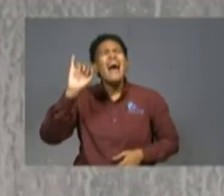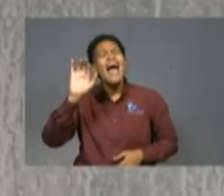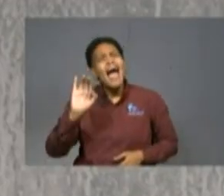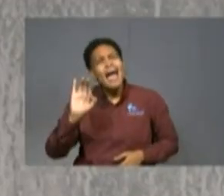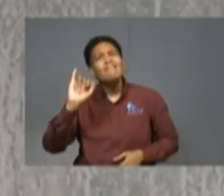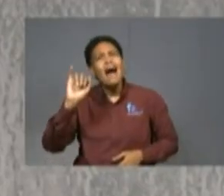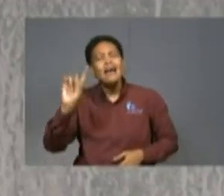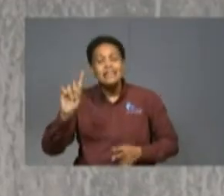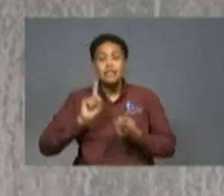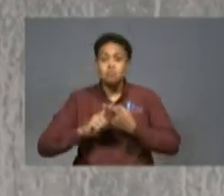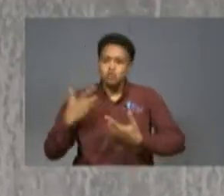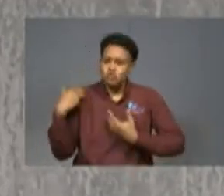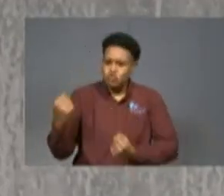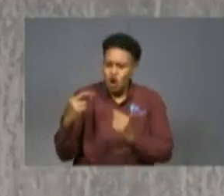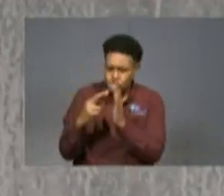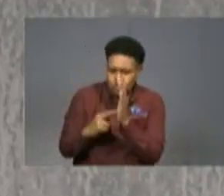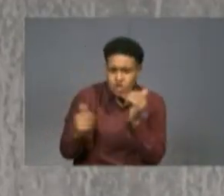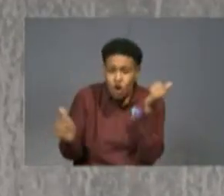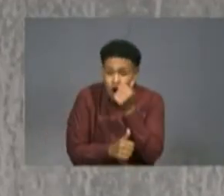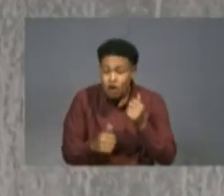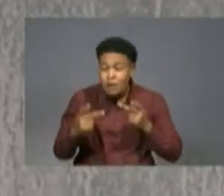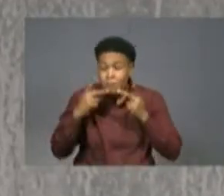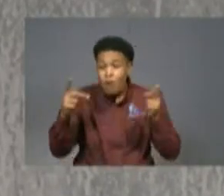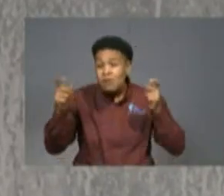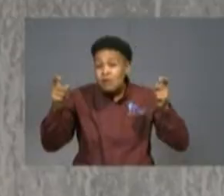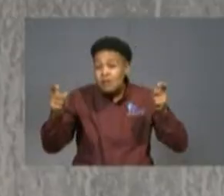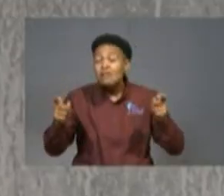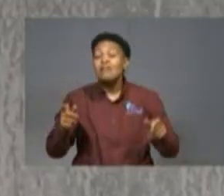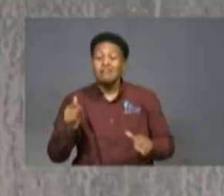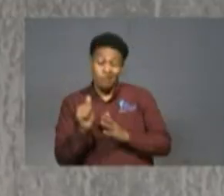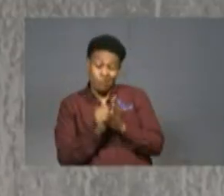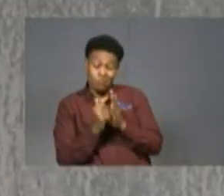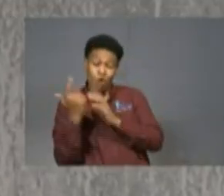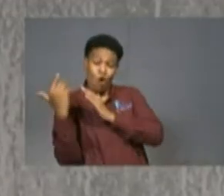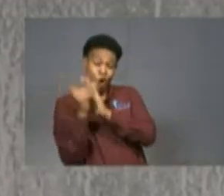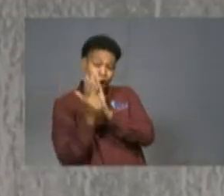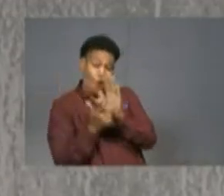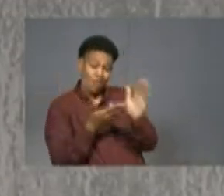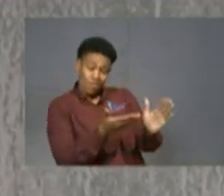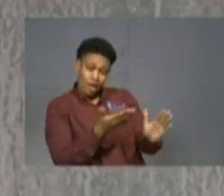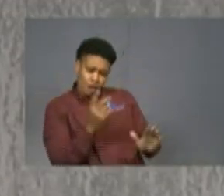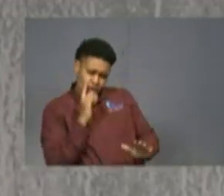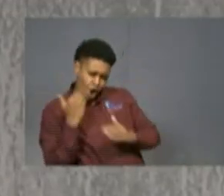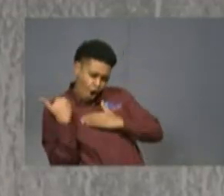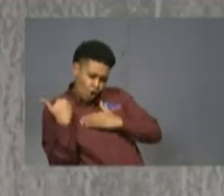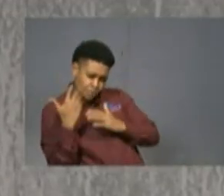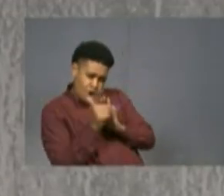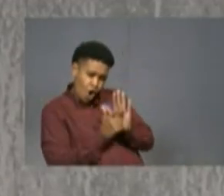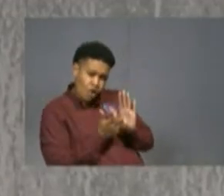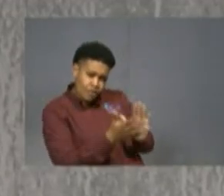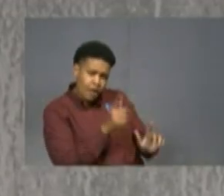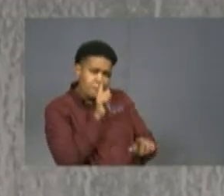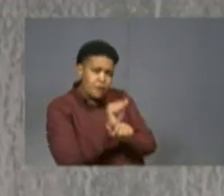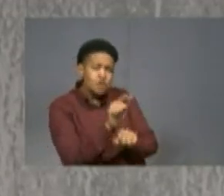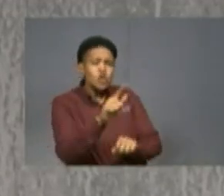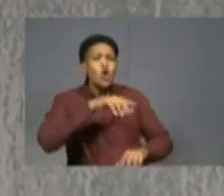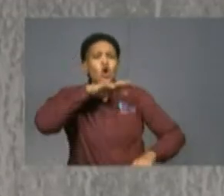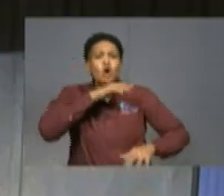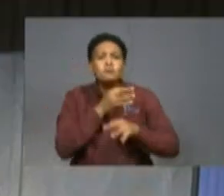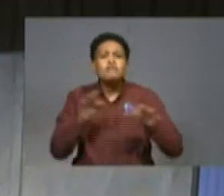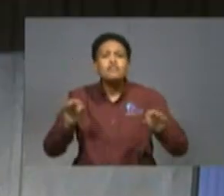the Public Bodies Management and Accountability Act. We're working to ensure we have a corruption-free Jamaica.